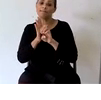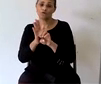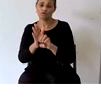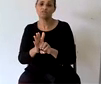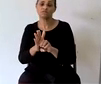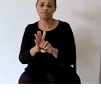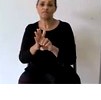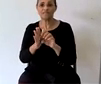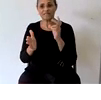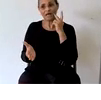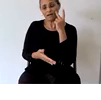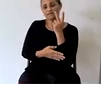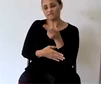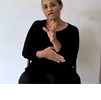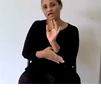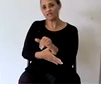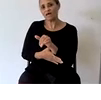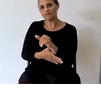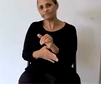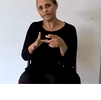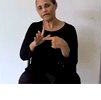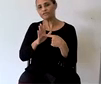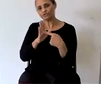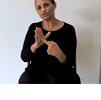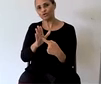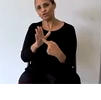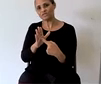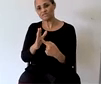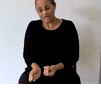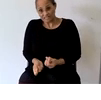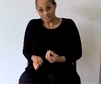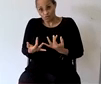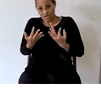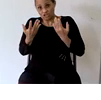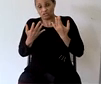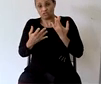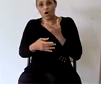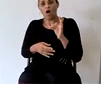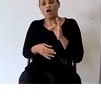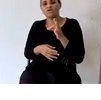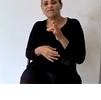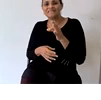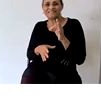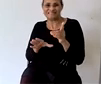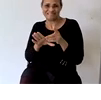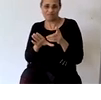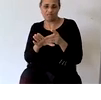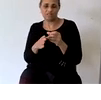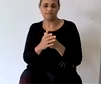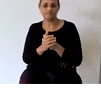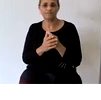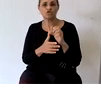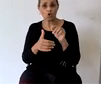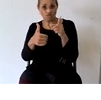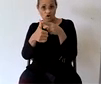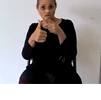found that portray kind of the inspiration side of disability. So the first one